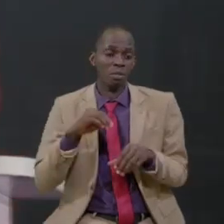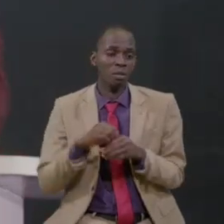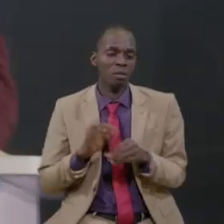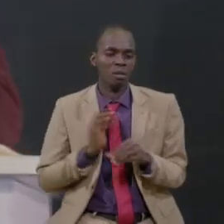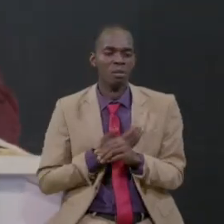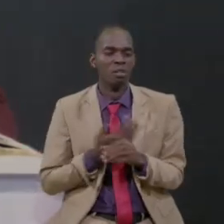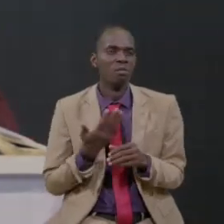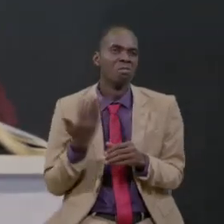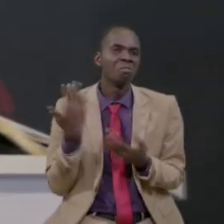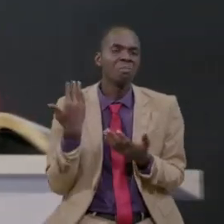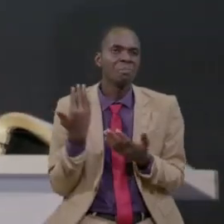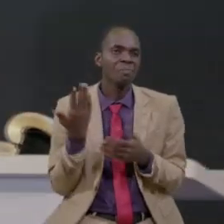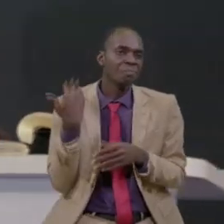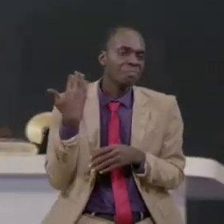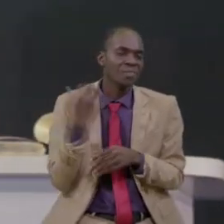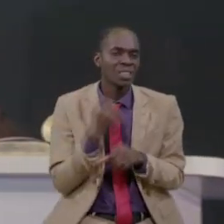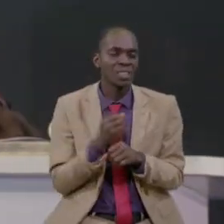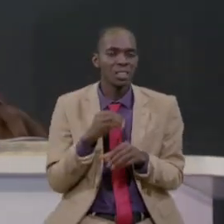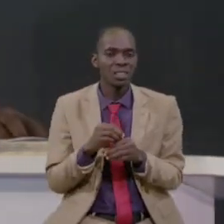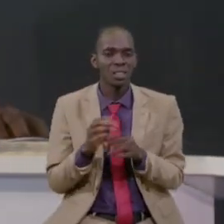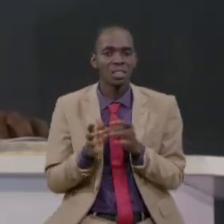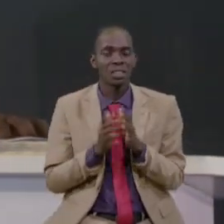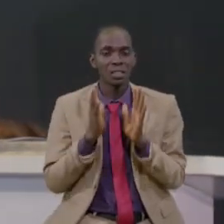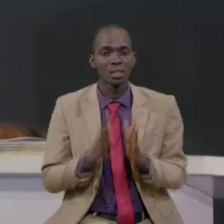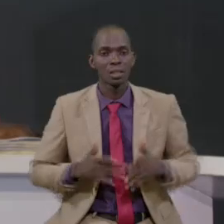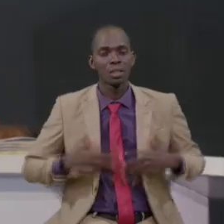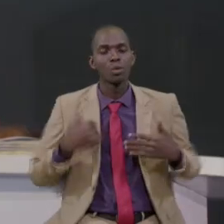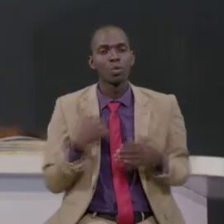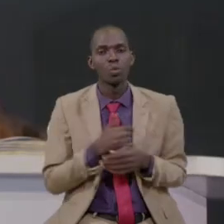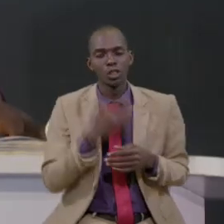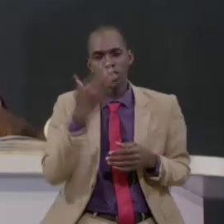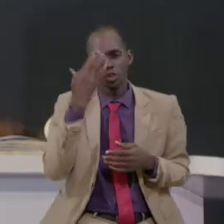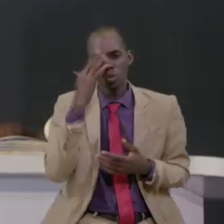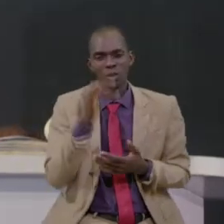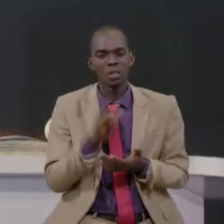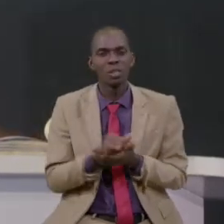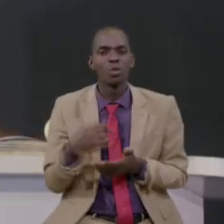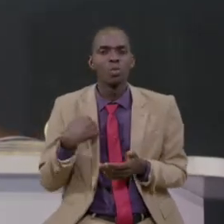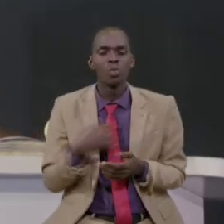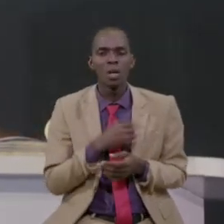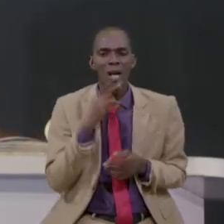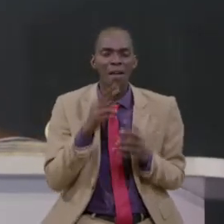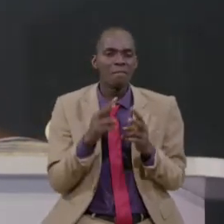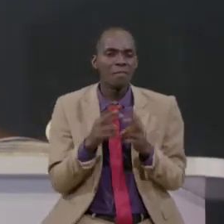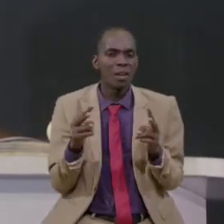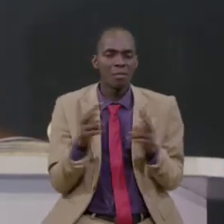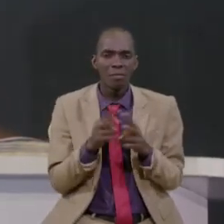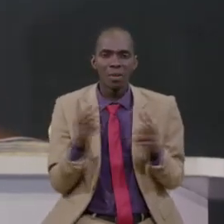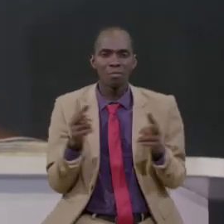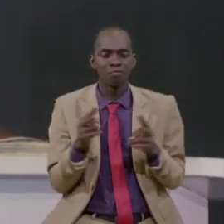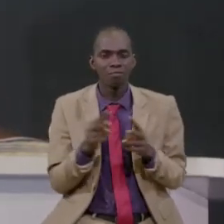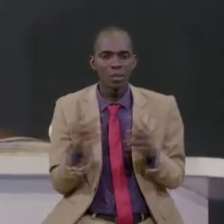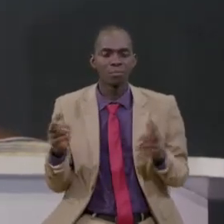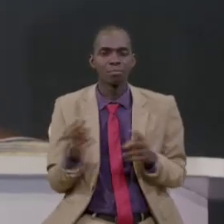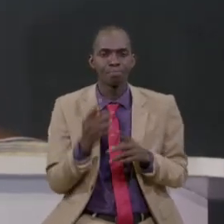the Christian life, we knew that. We're very conscious of that. We're saved not to continue in